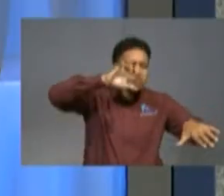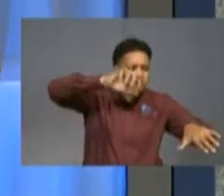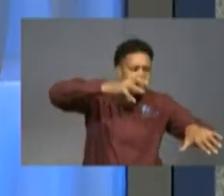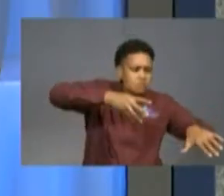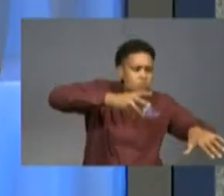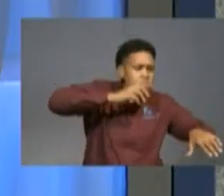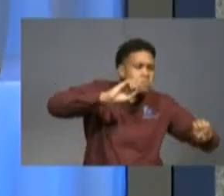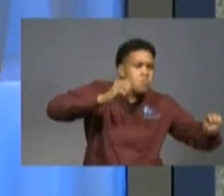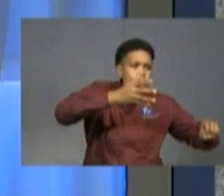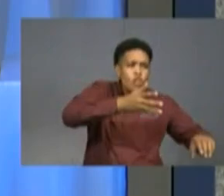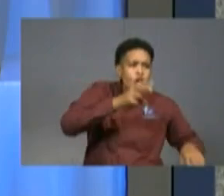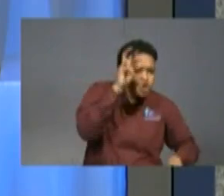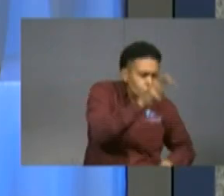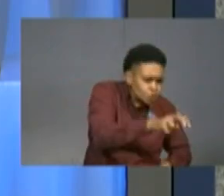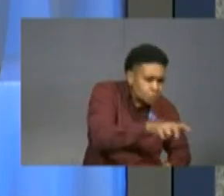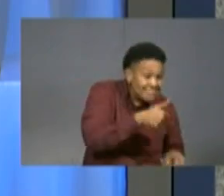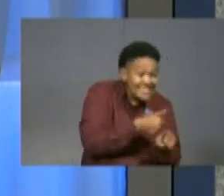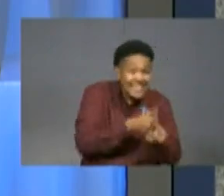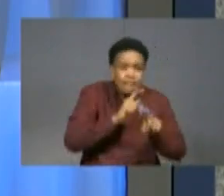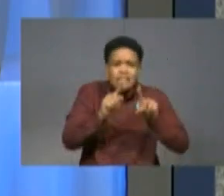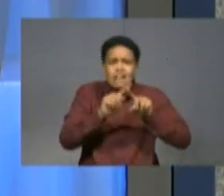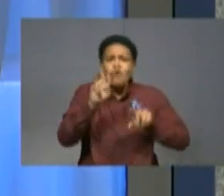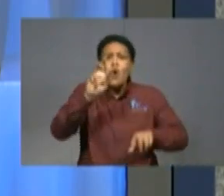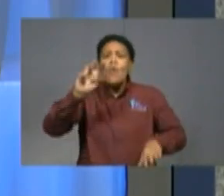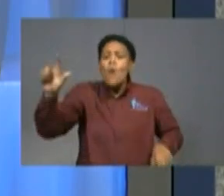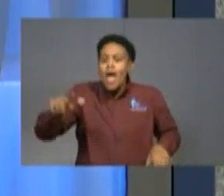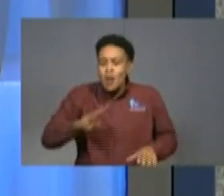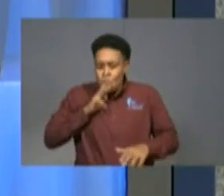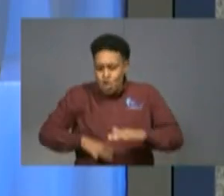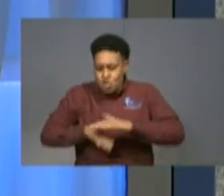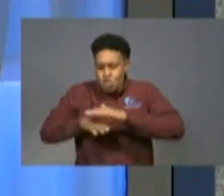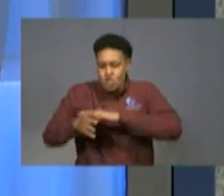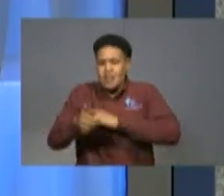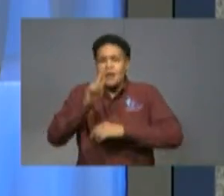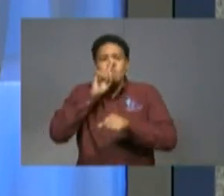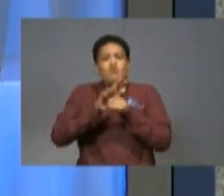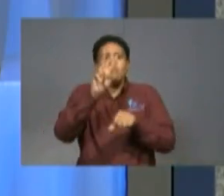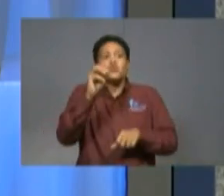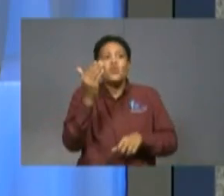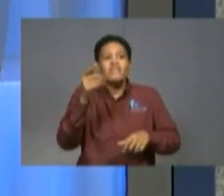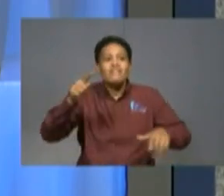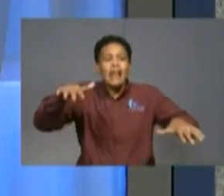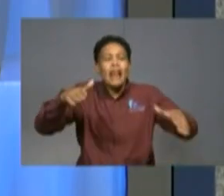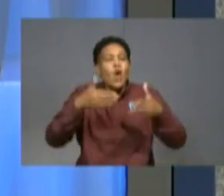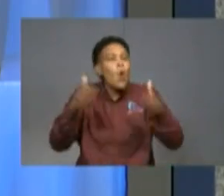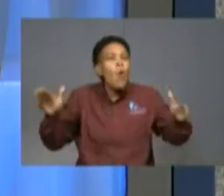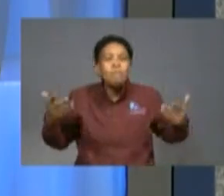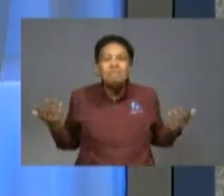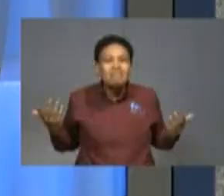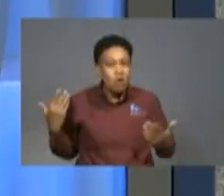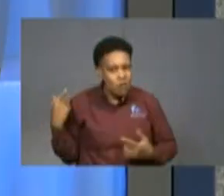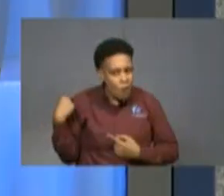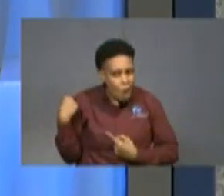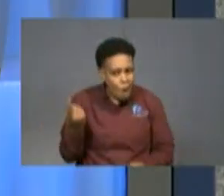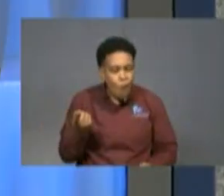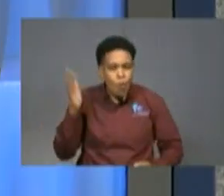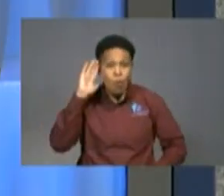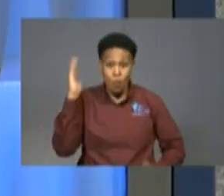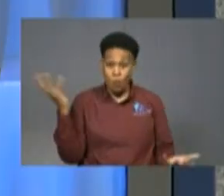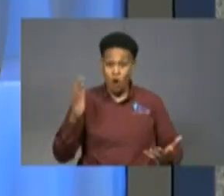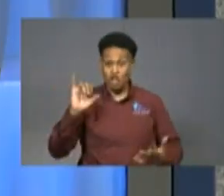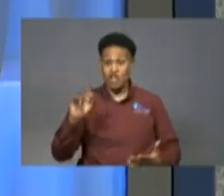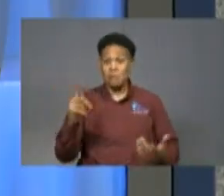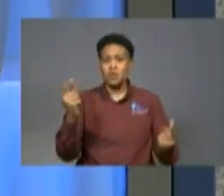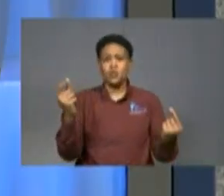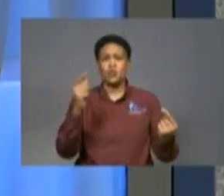water in, the wells that we were promised in 2015 that they have not opened. All of us, because what the JLP does